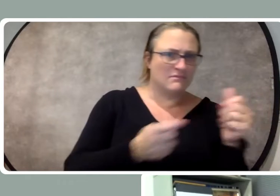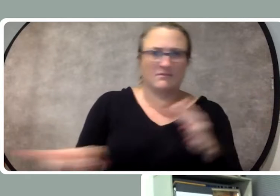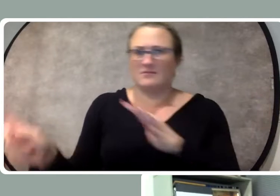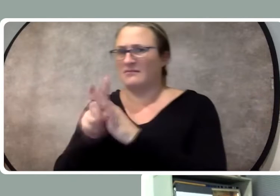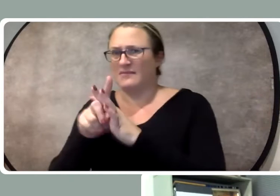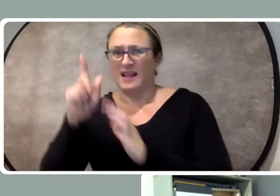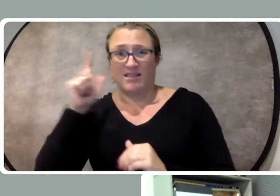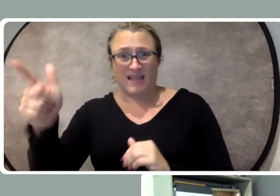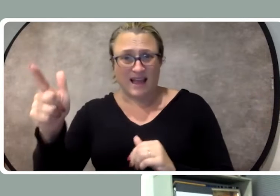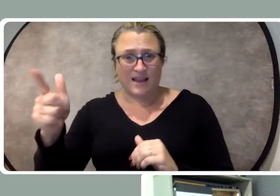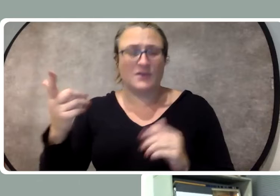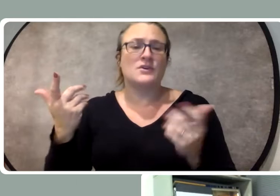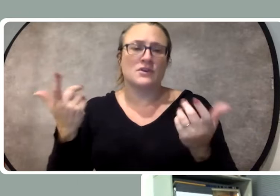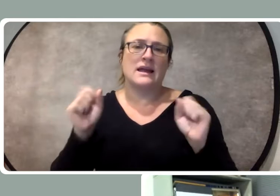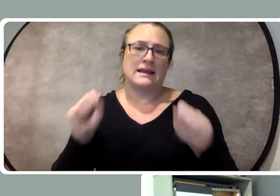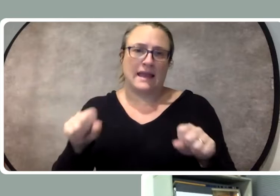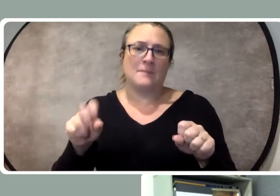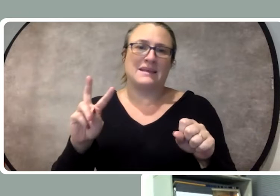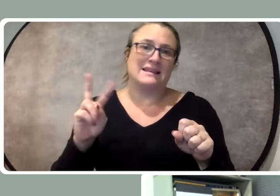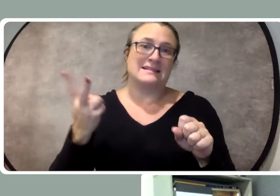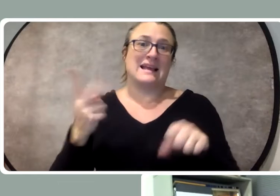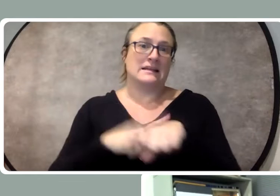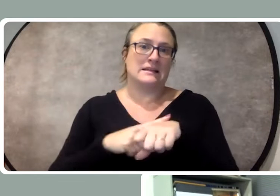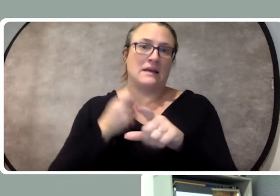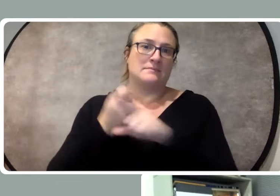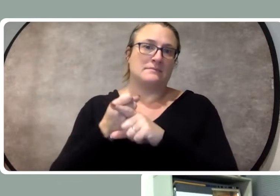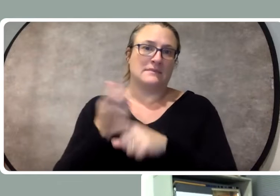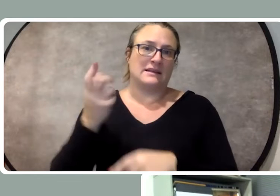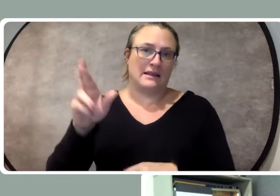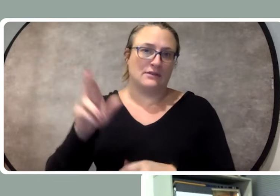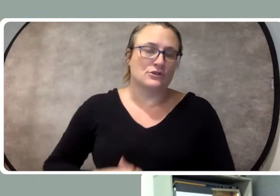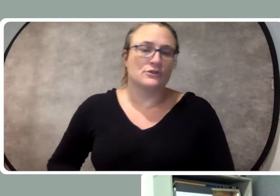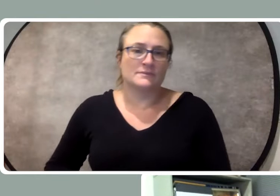it can actually be a second primary. That is possible.